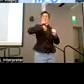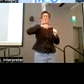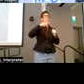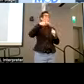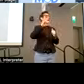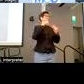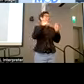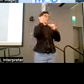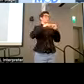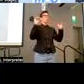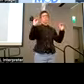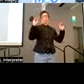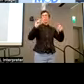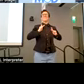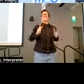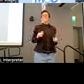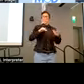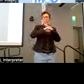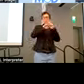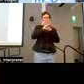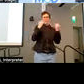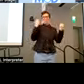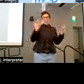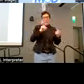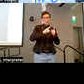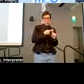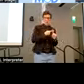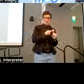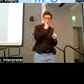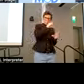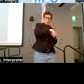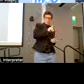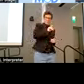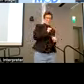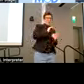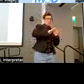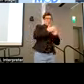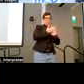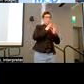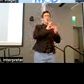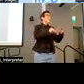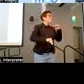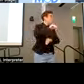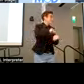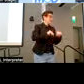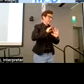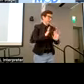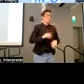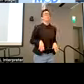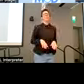public buildings were not accessible to many of my friends in the disability community with mobility impairments.